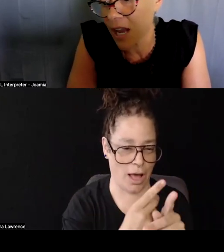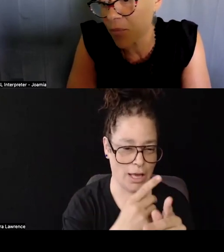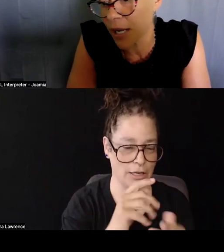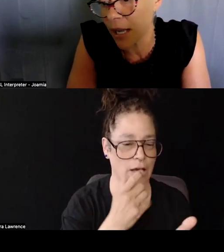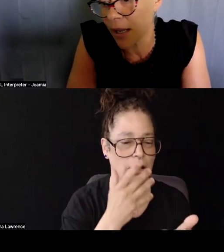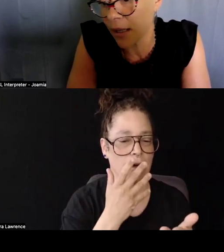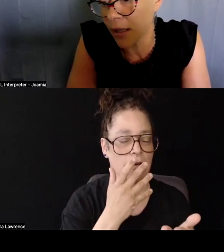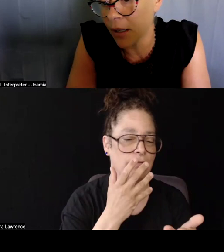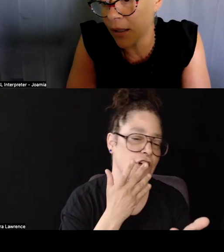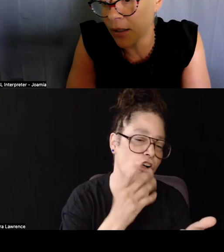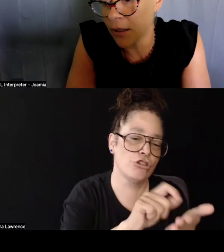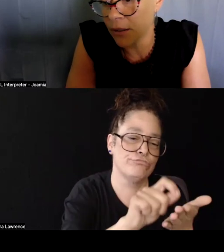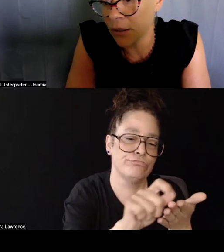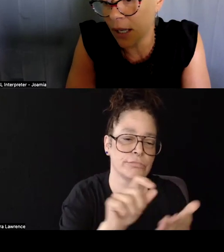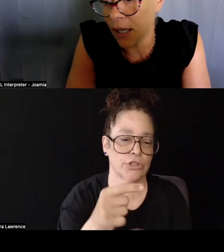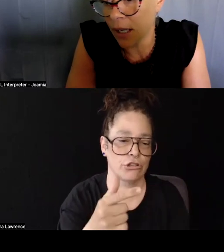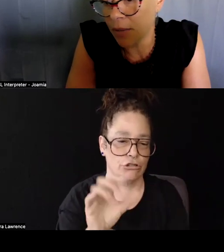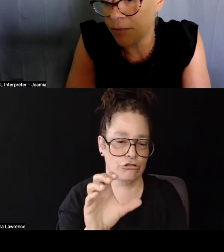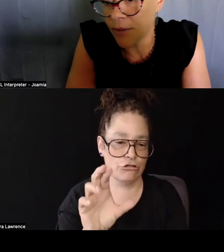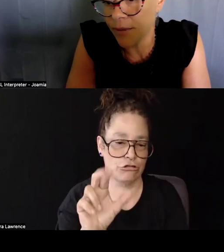Today that I'm bringing